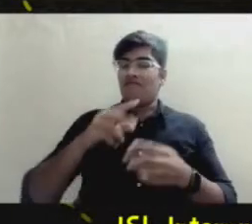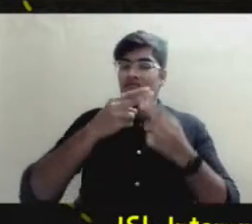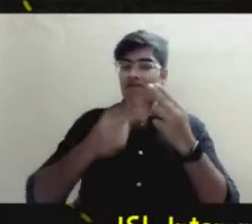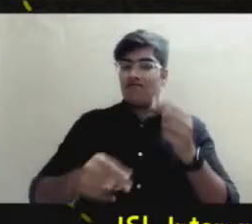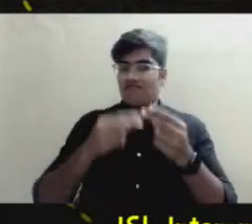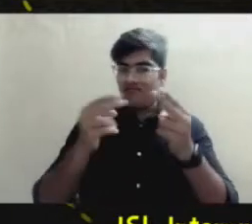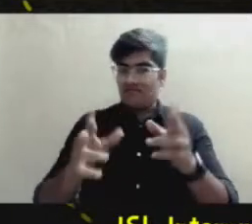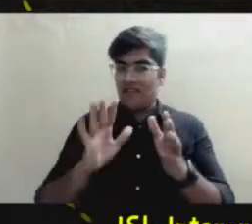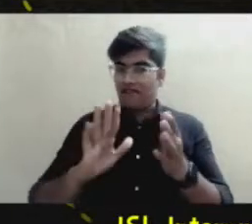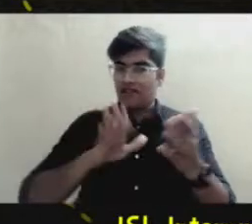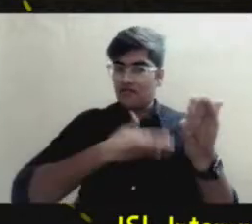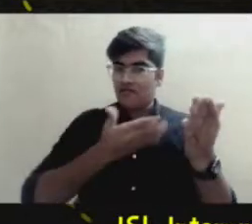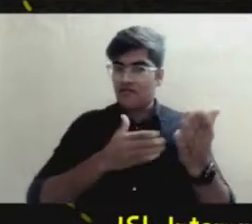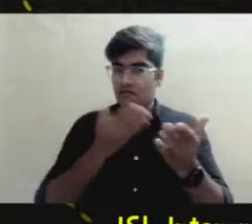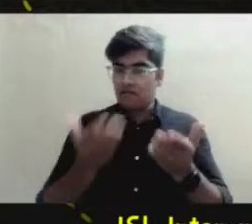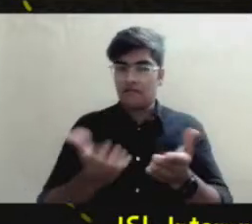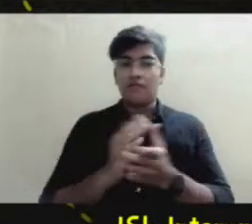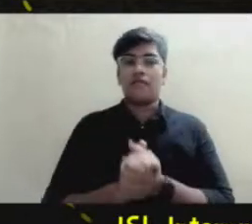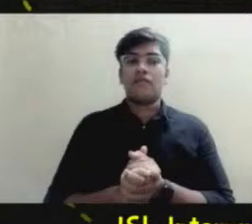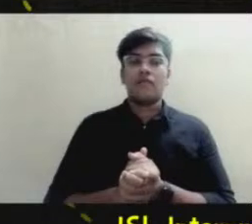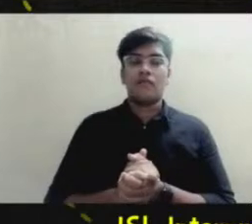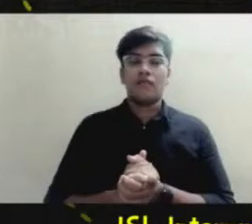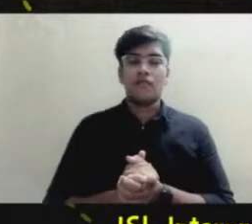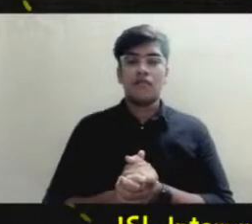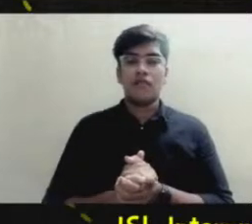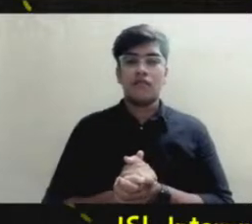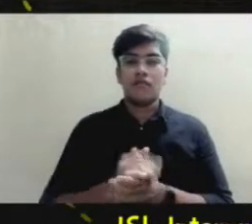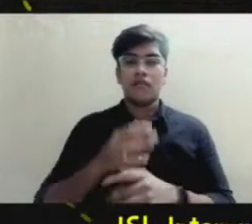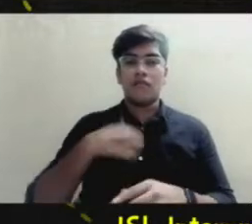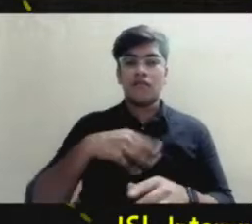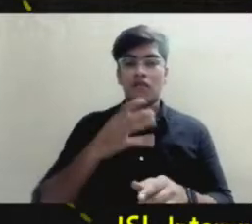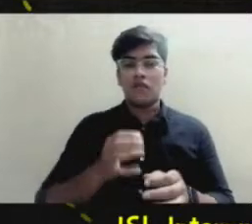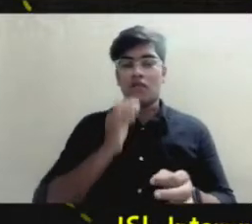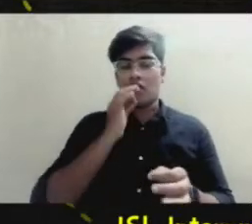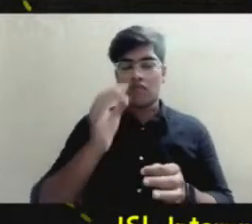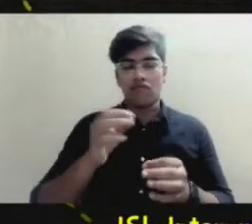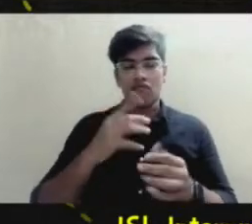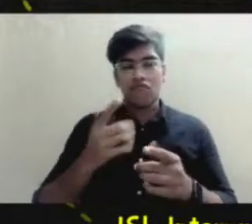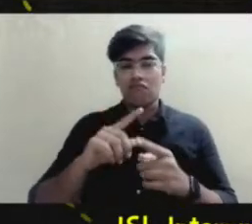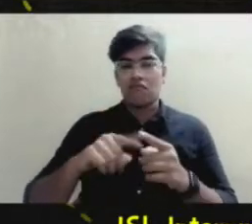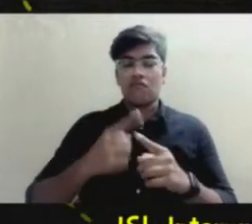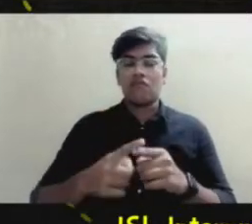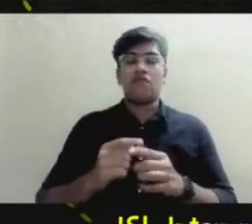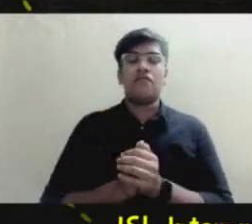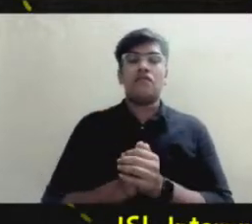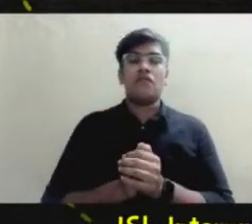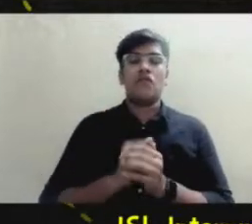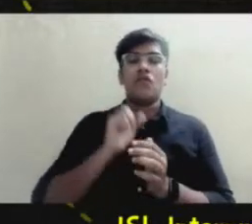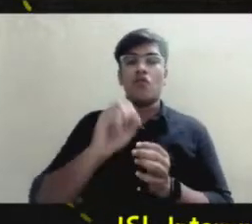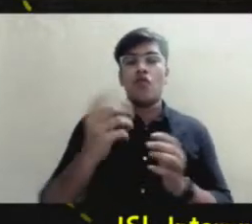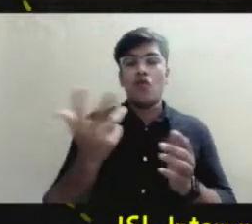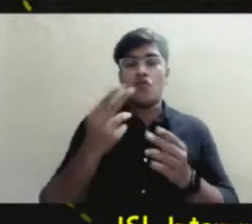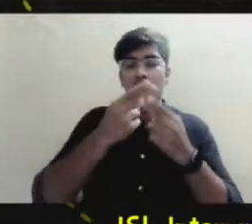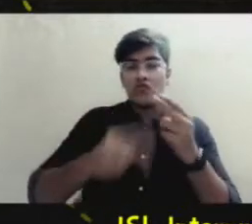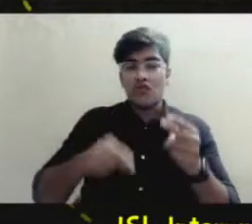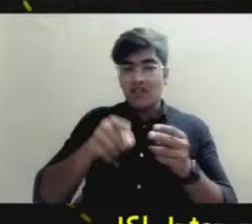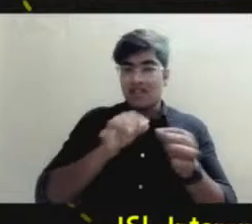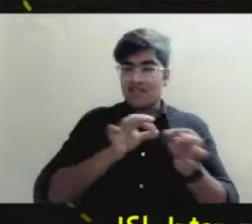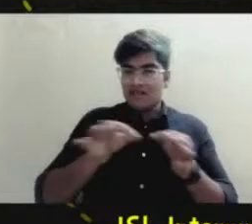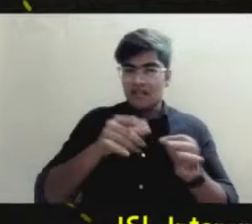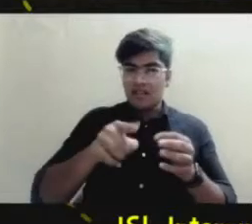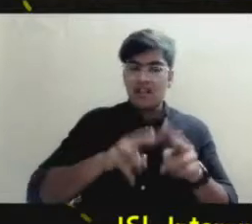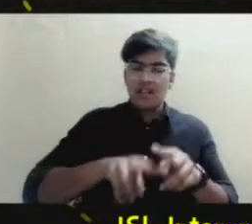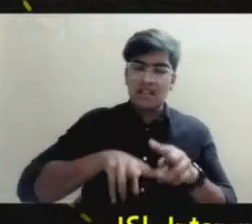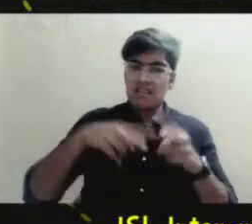in classical and semi-classical demands a somber style of performance, which was very different in the mehfils